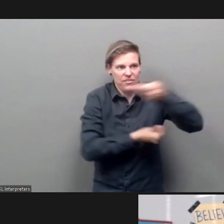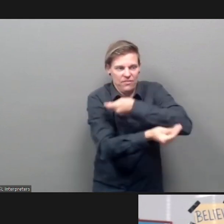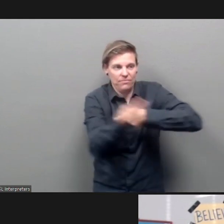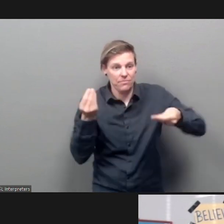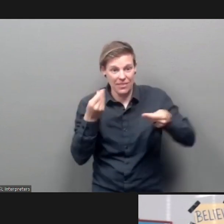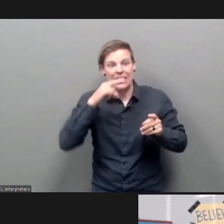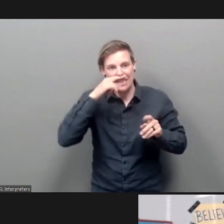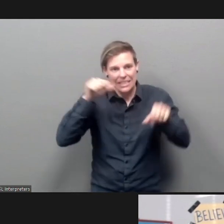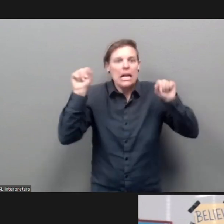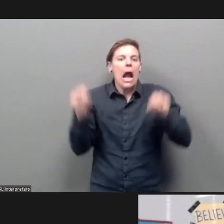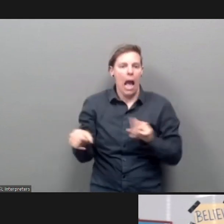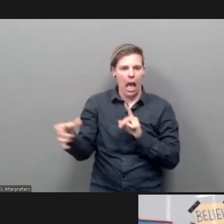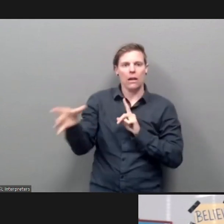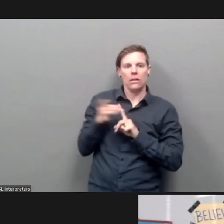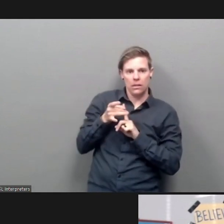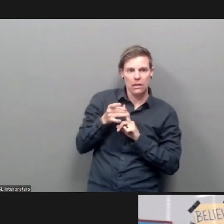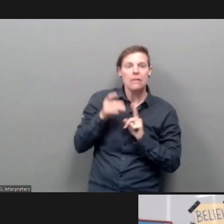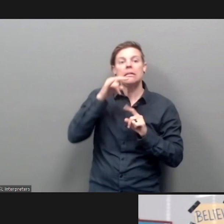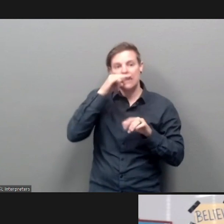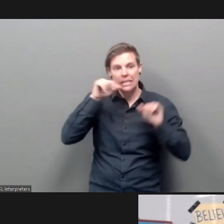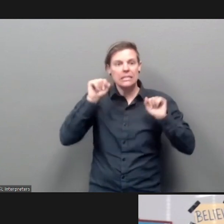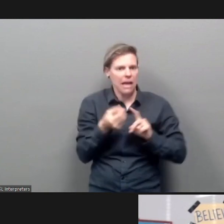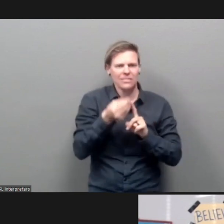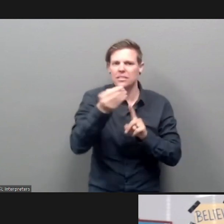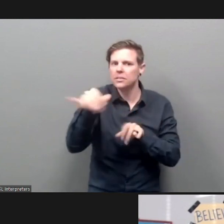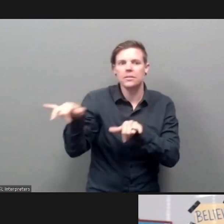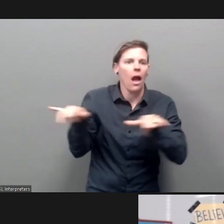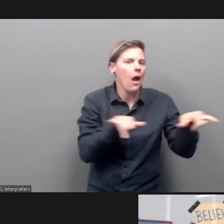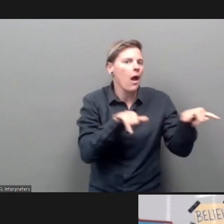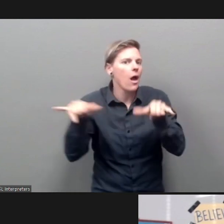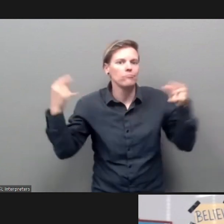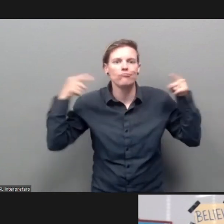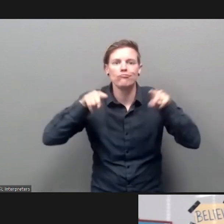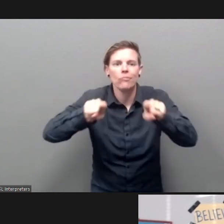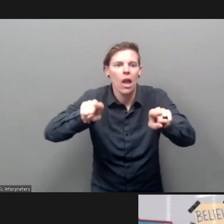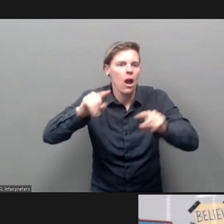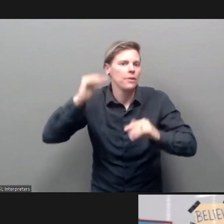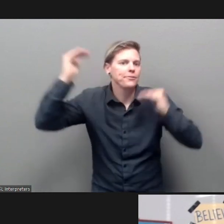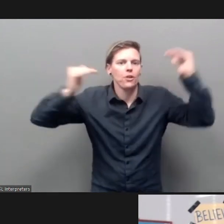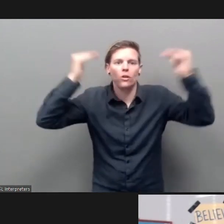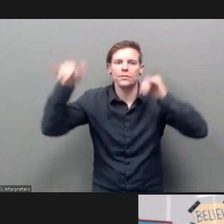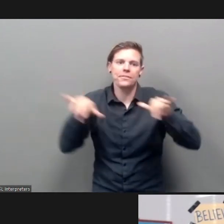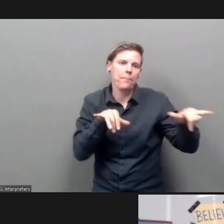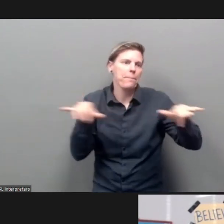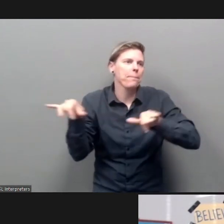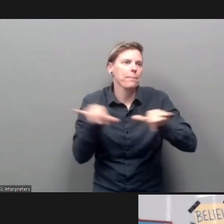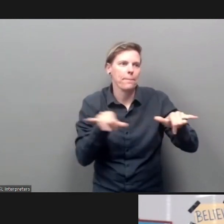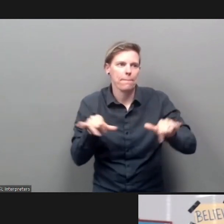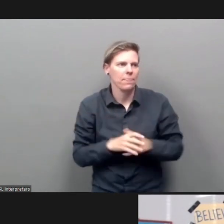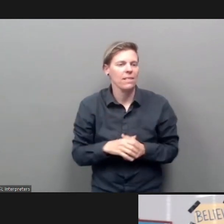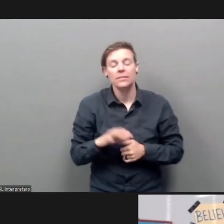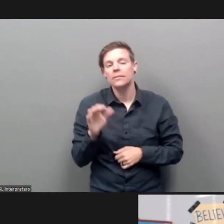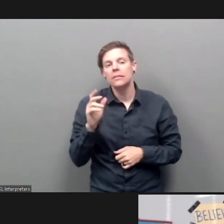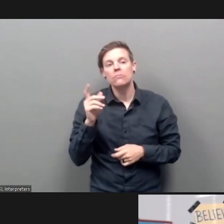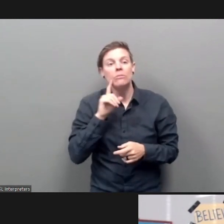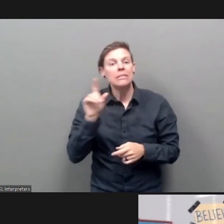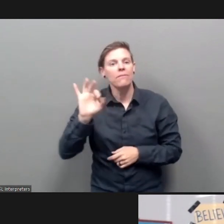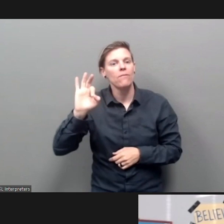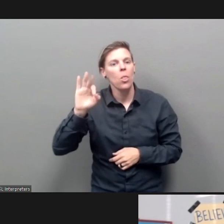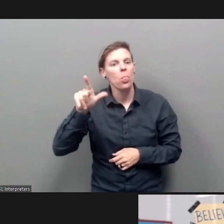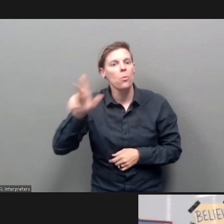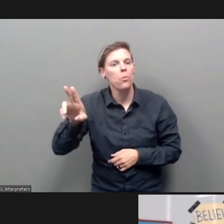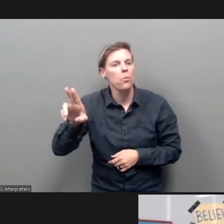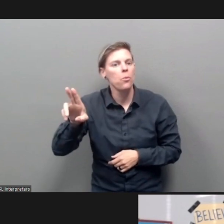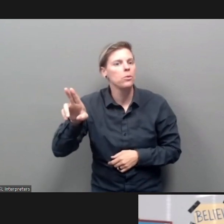adults, they transmit it just like adults. And it's kind of similar with influenza. A big national strategy is to vaccinate